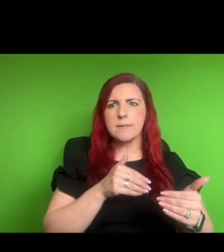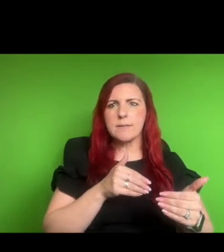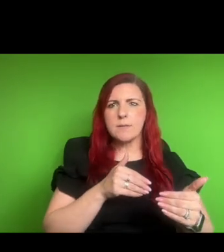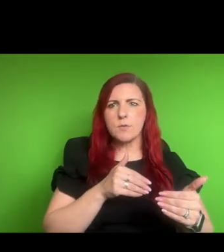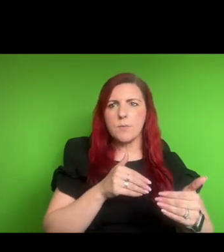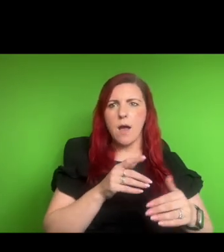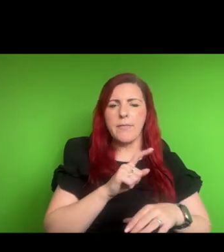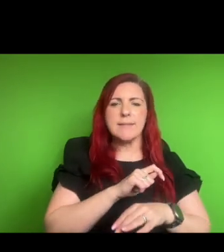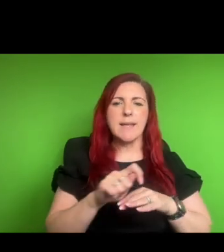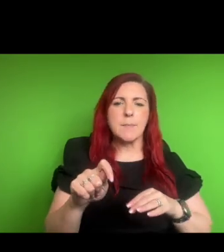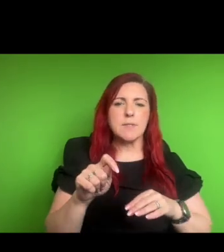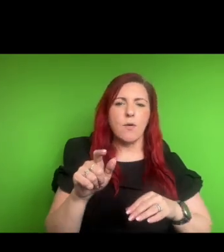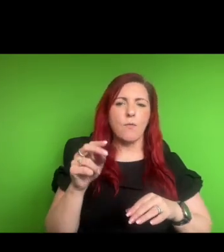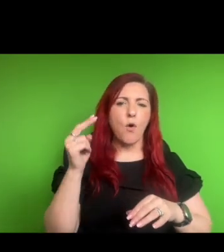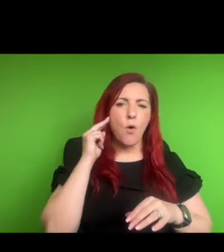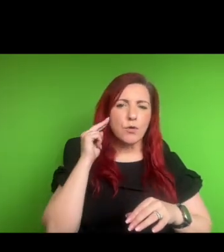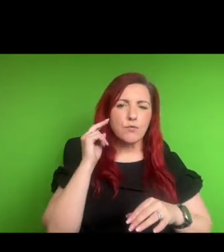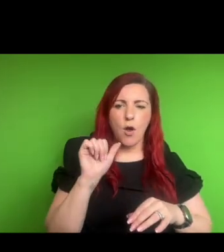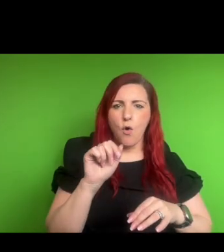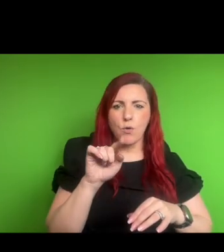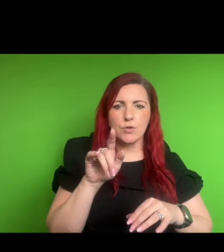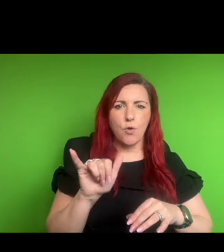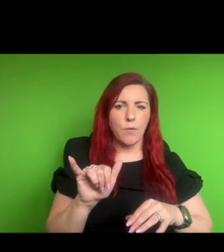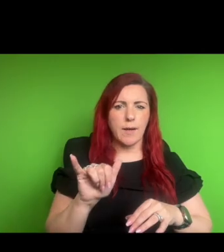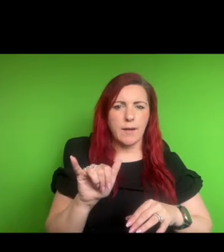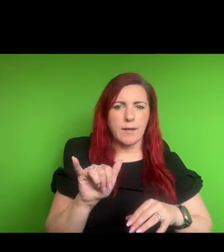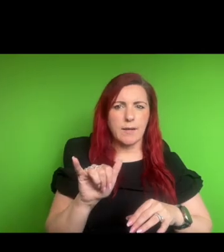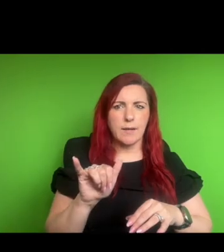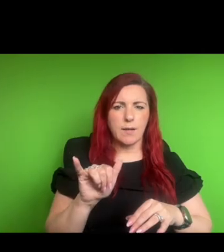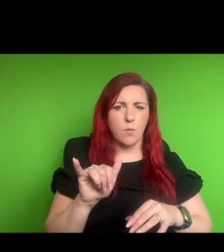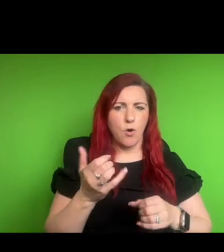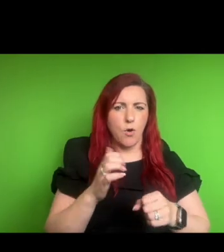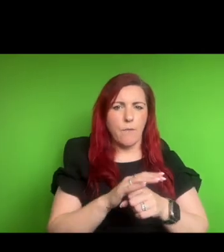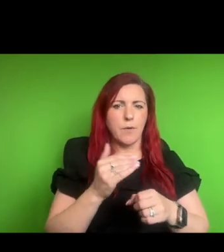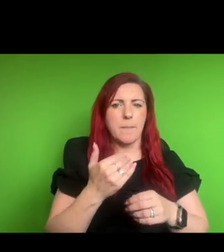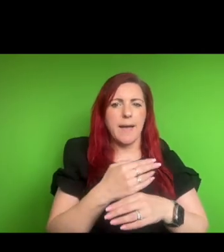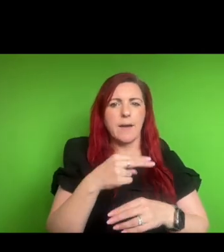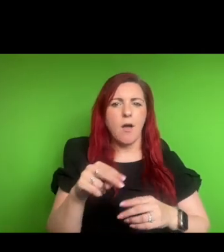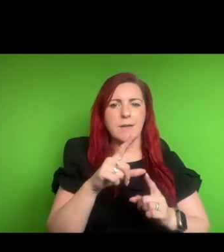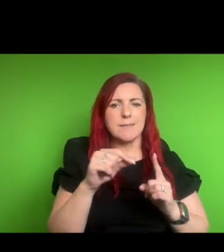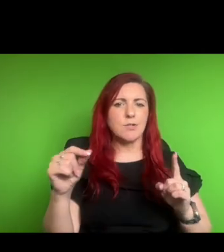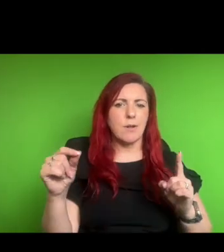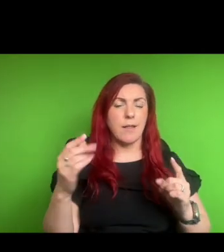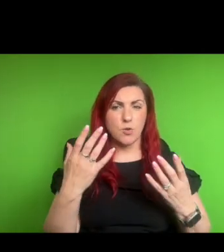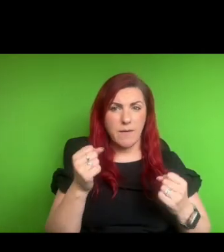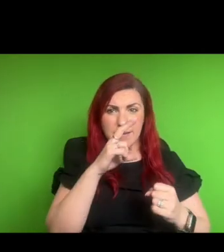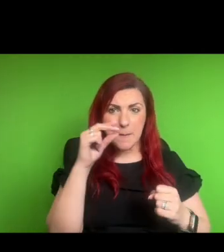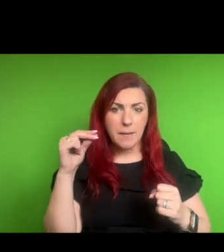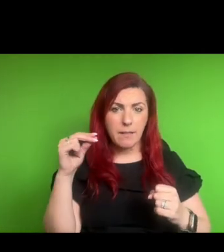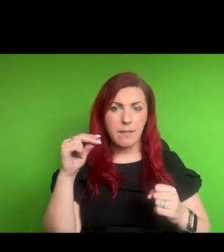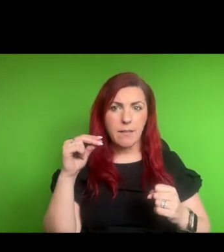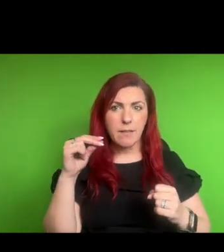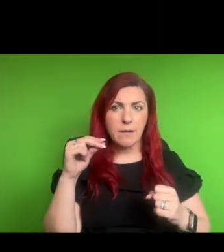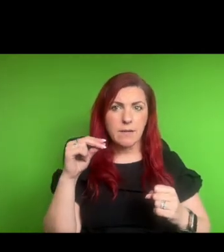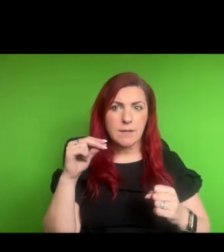auditory formats that are covered by the non-digital information standard? Can we have an example? So I